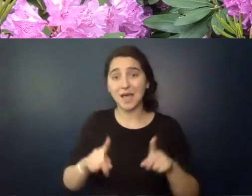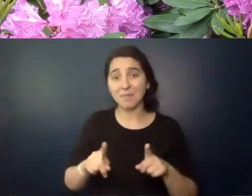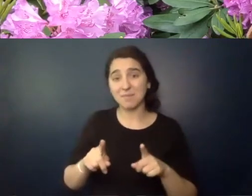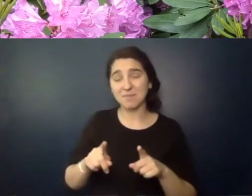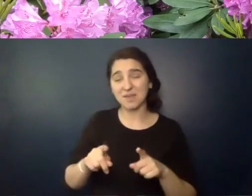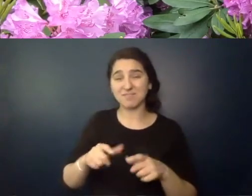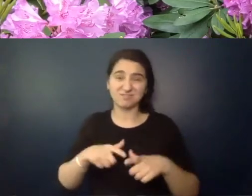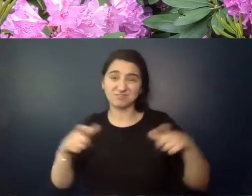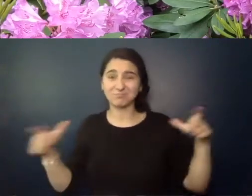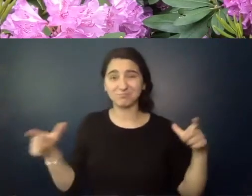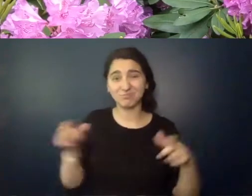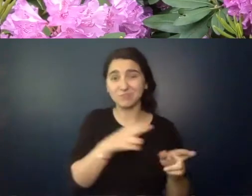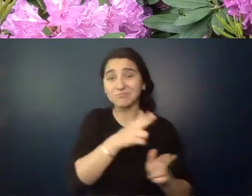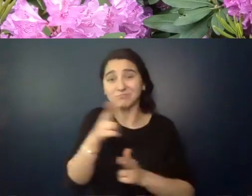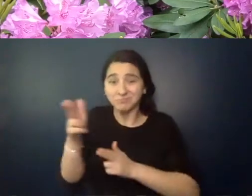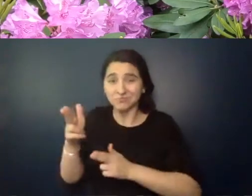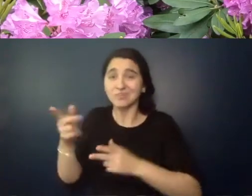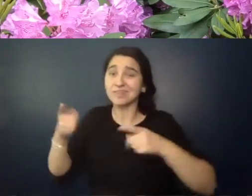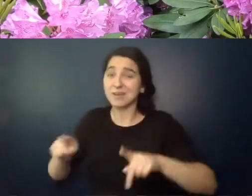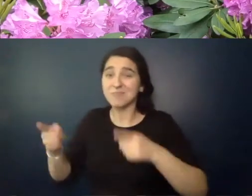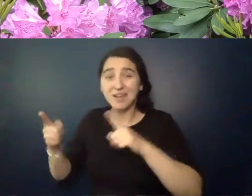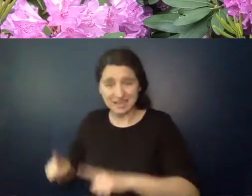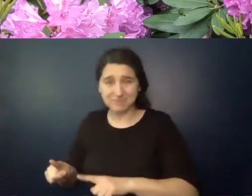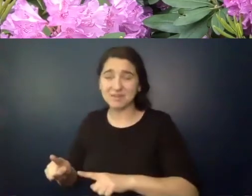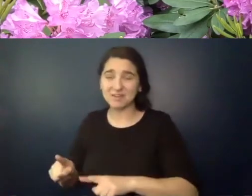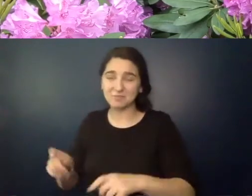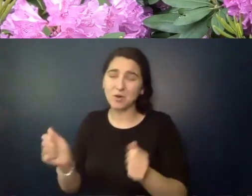affected by the recent mass shootings.